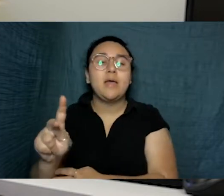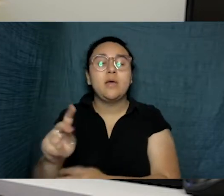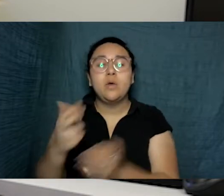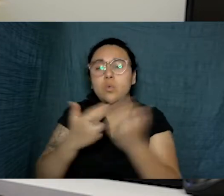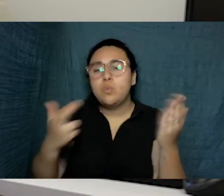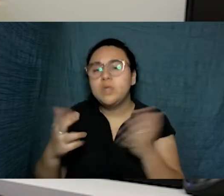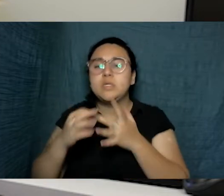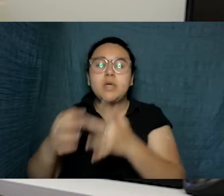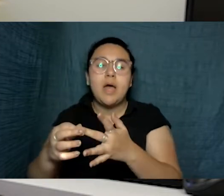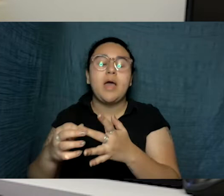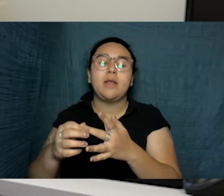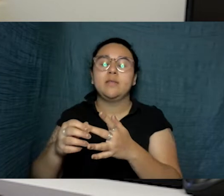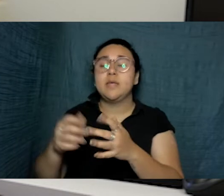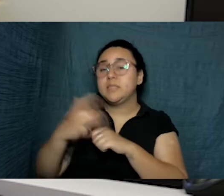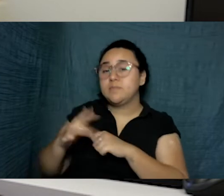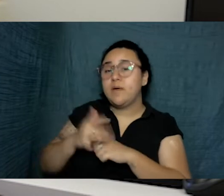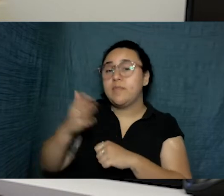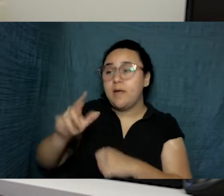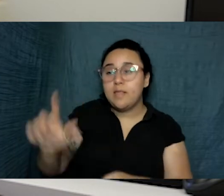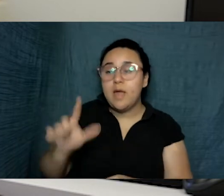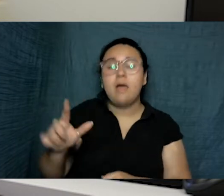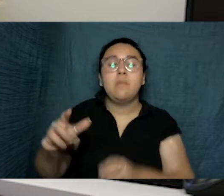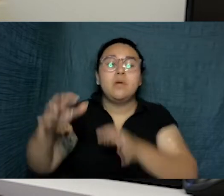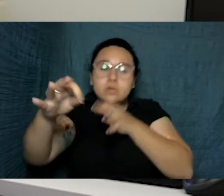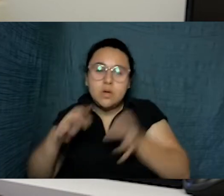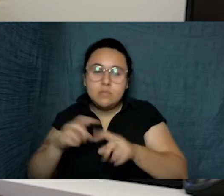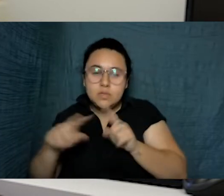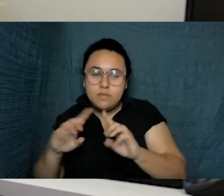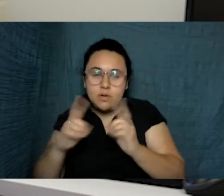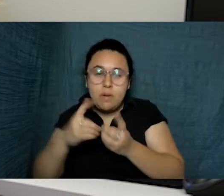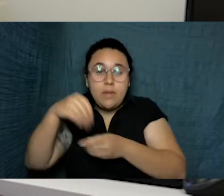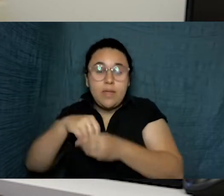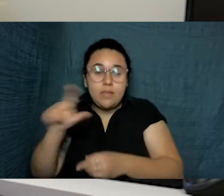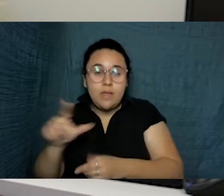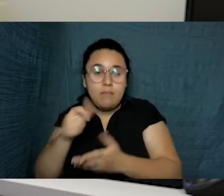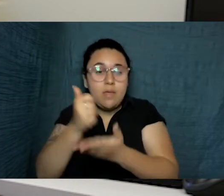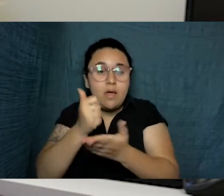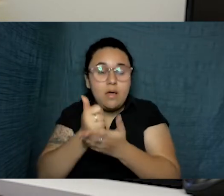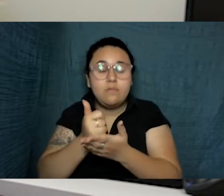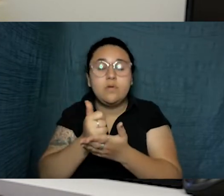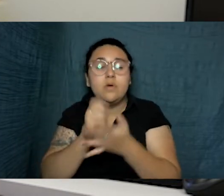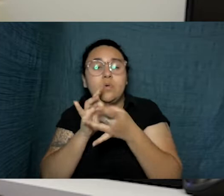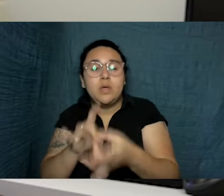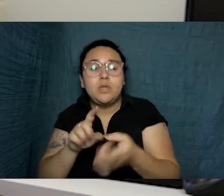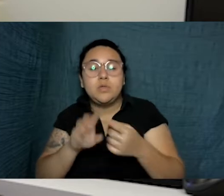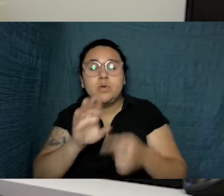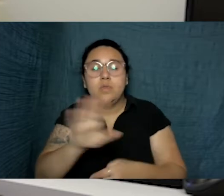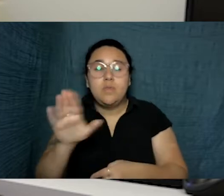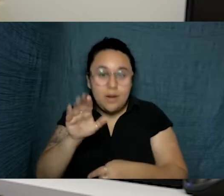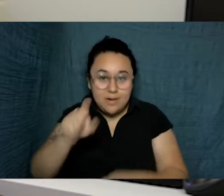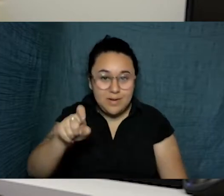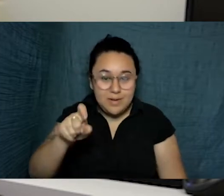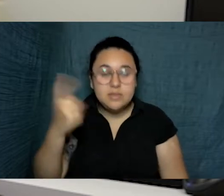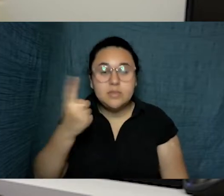describes different departments within the library that are helpful and relevant to the needs